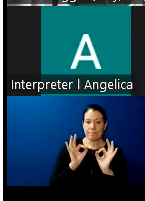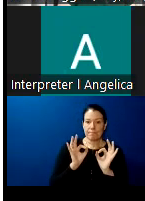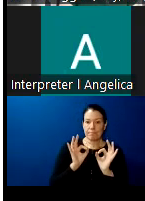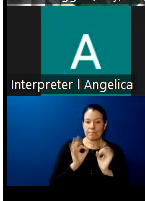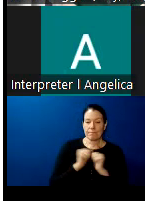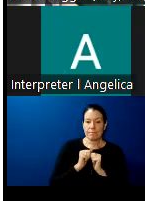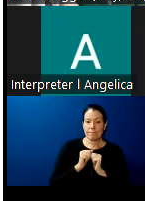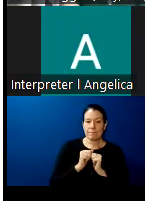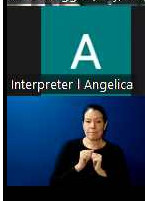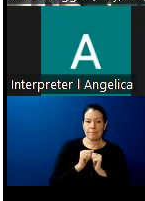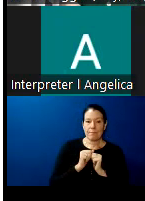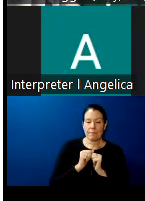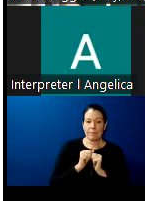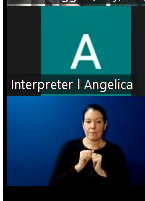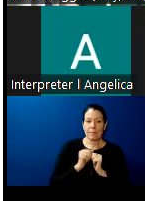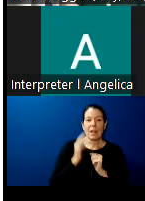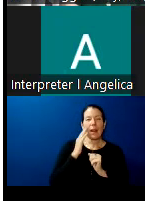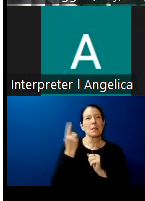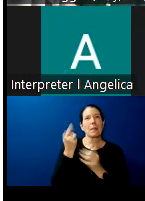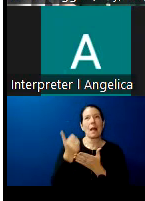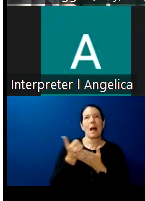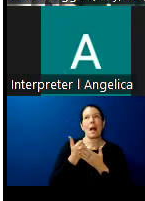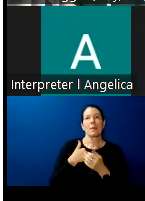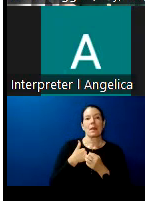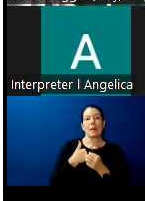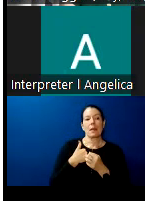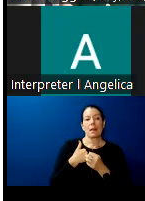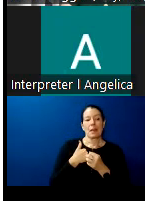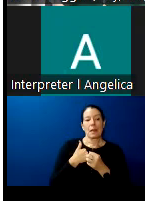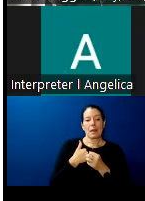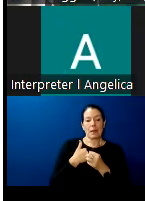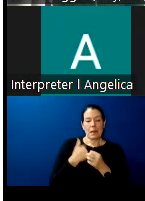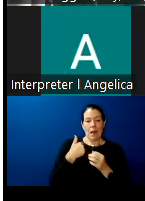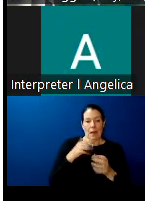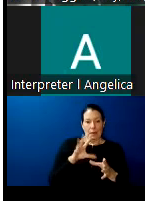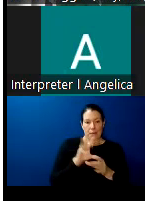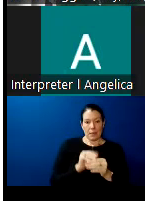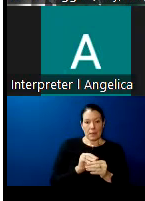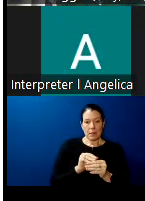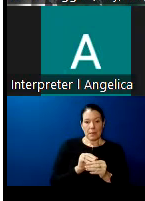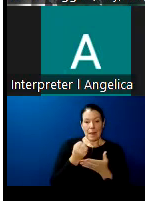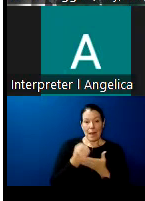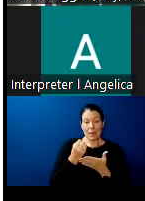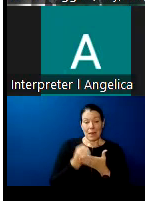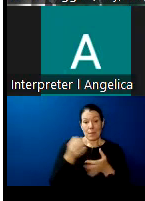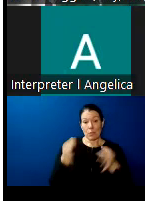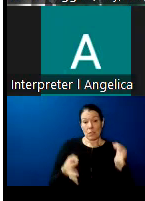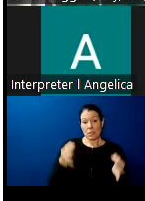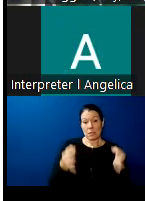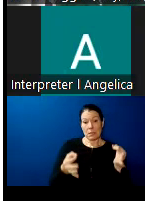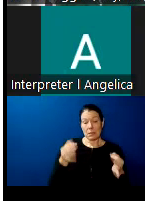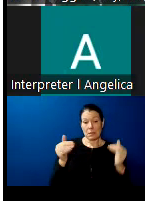I know something that was helpful for me. I participated in an economic justice cohort